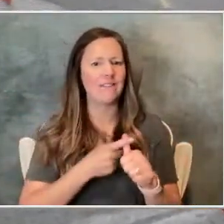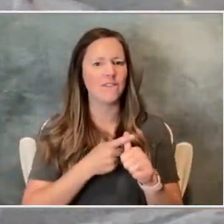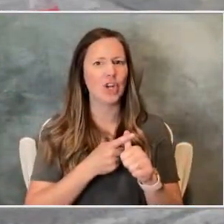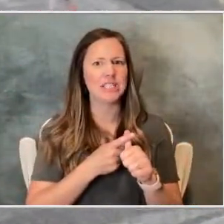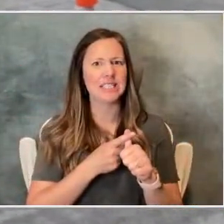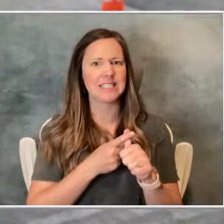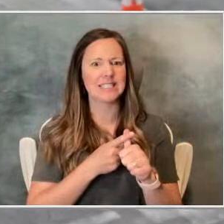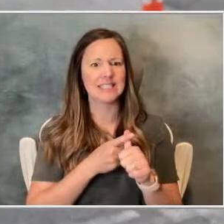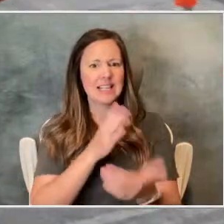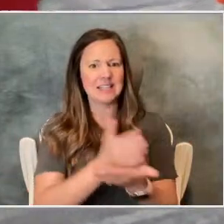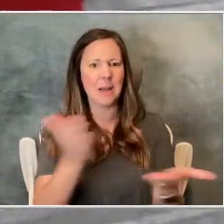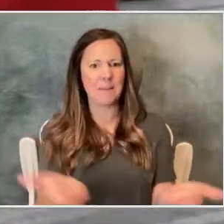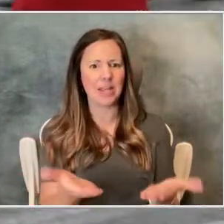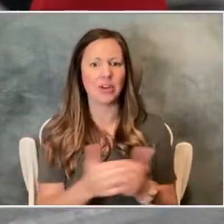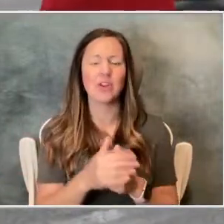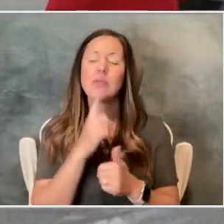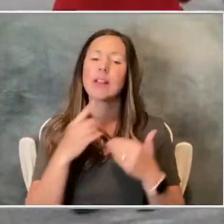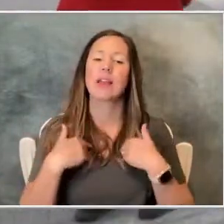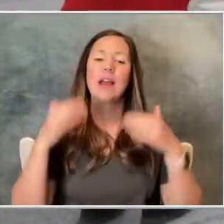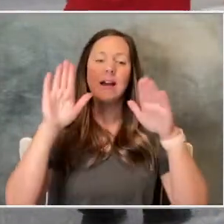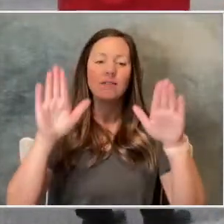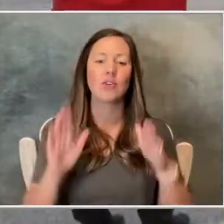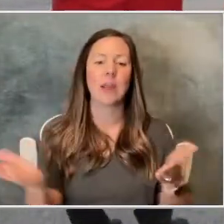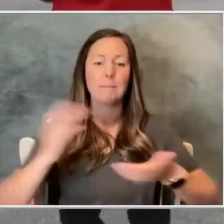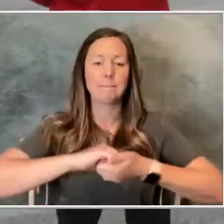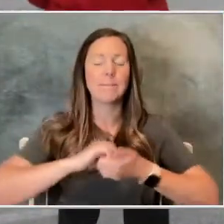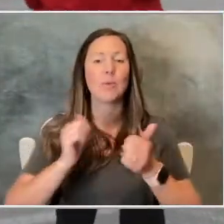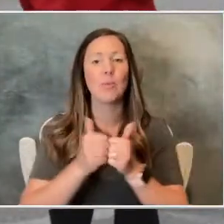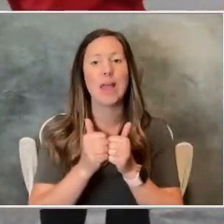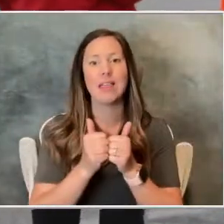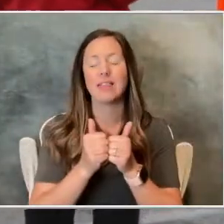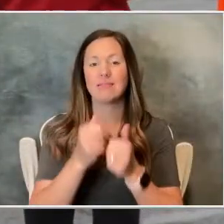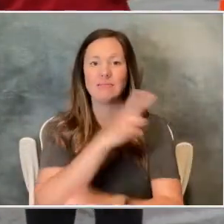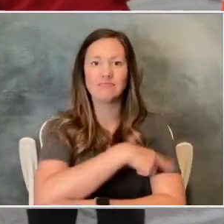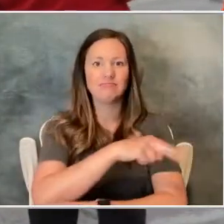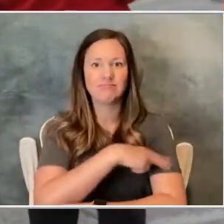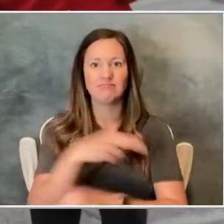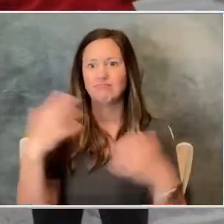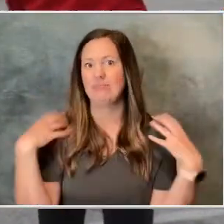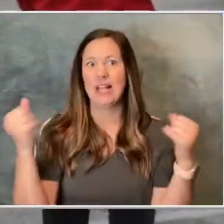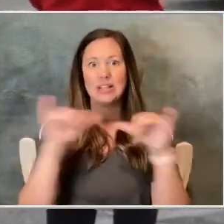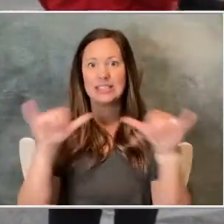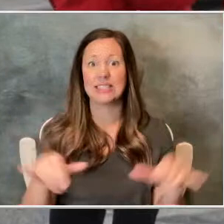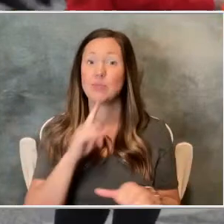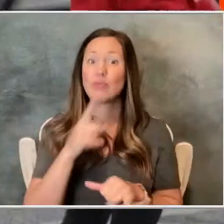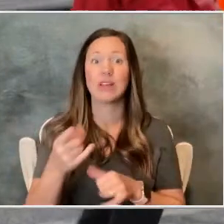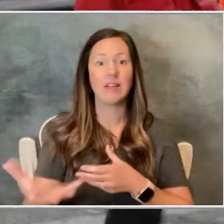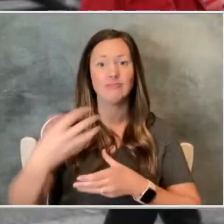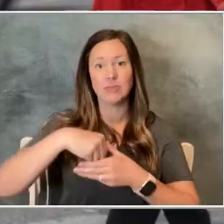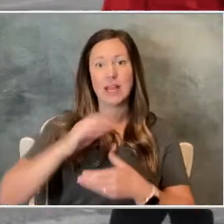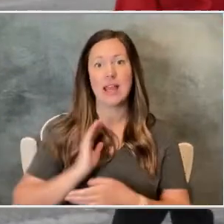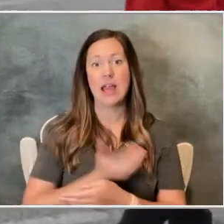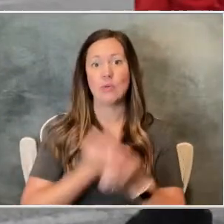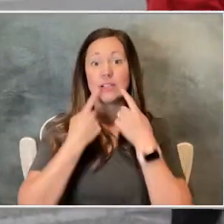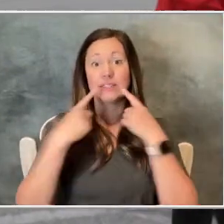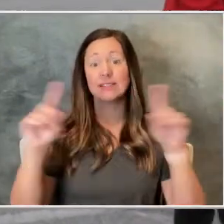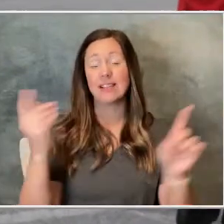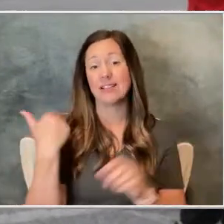Well, we have such a great partnership with the health system. They've been a huge part of our success over the last